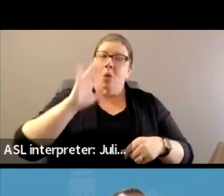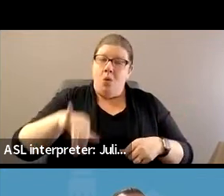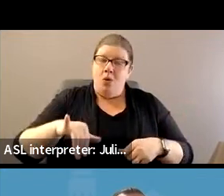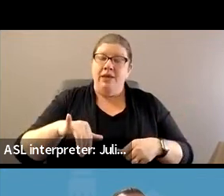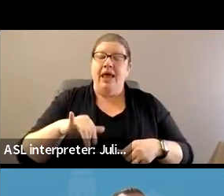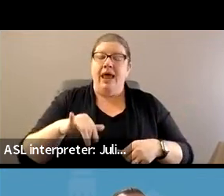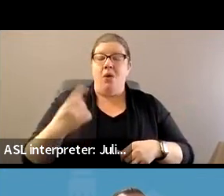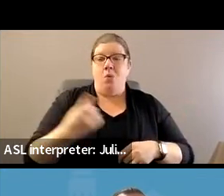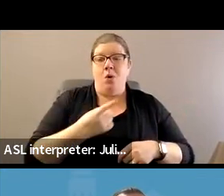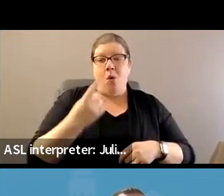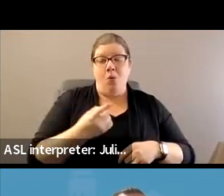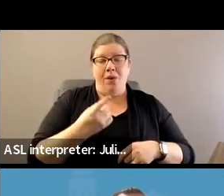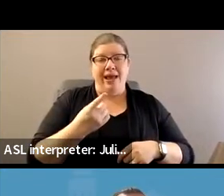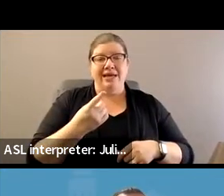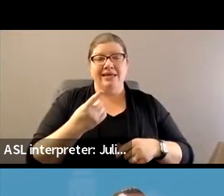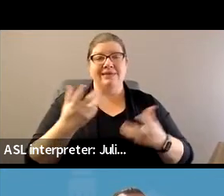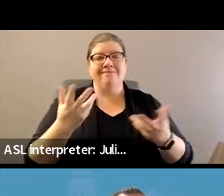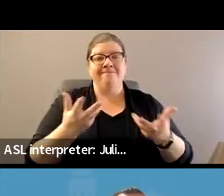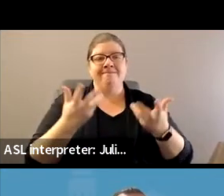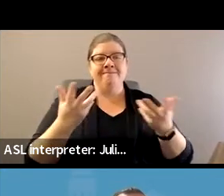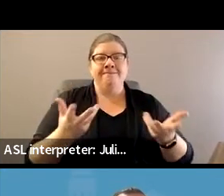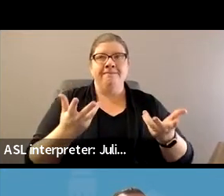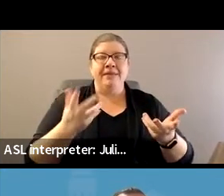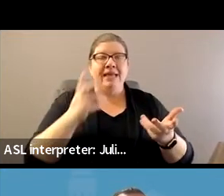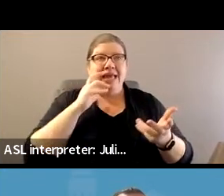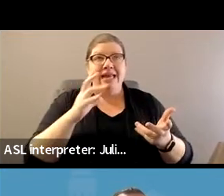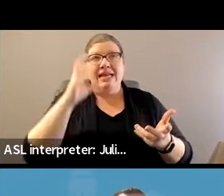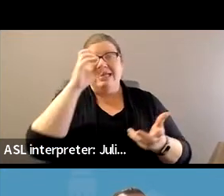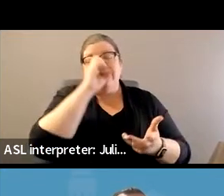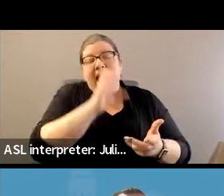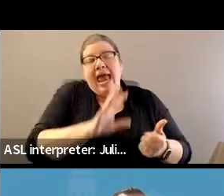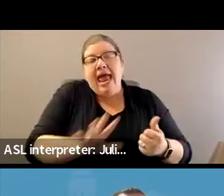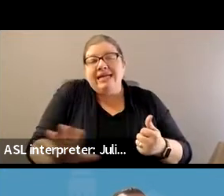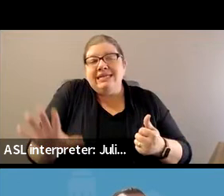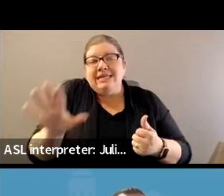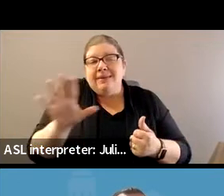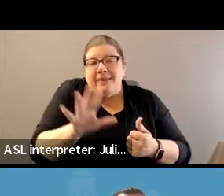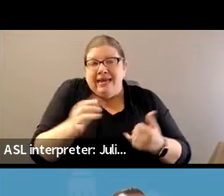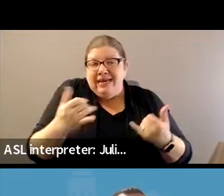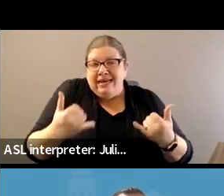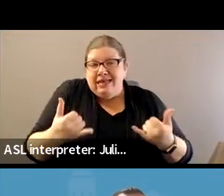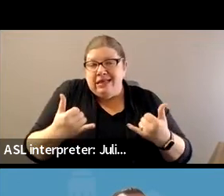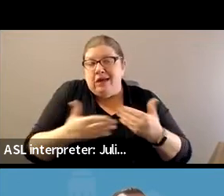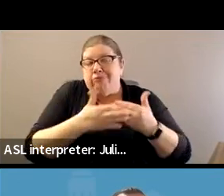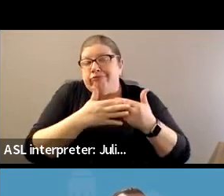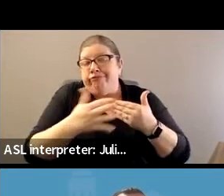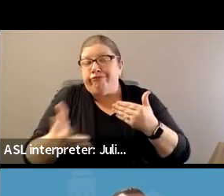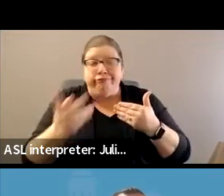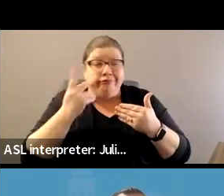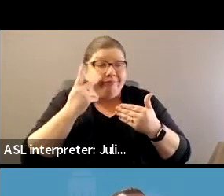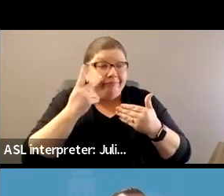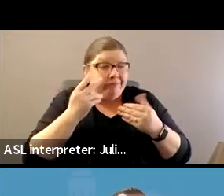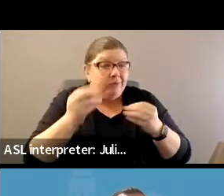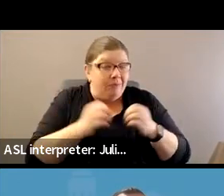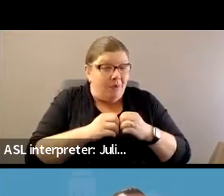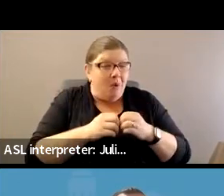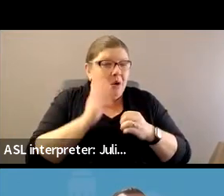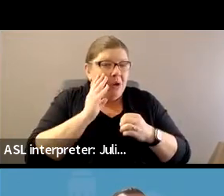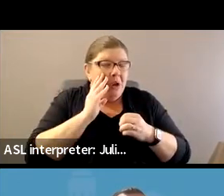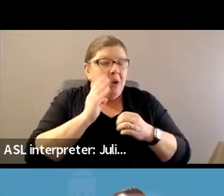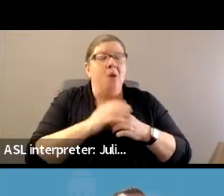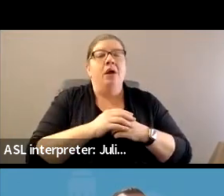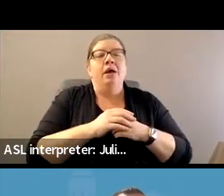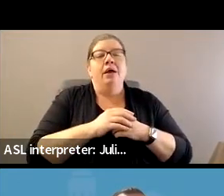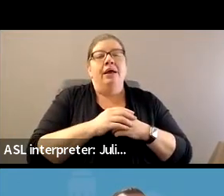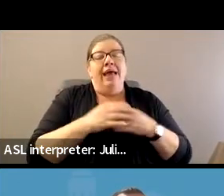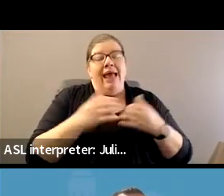we always, that it is estimated at this point, and we'll know further as we get further along.